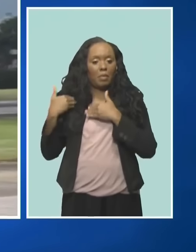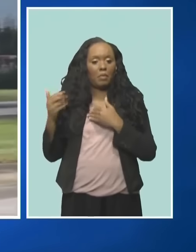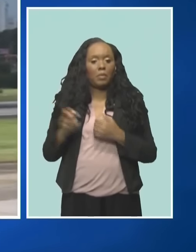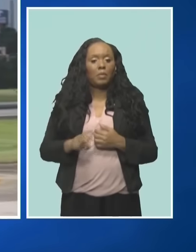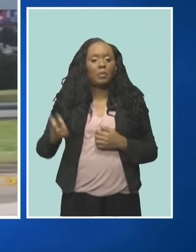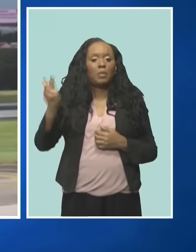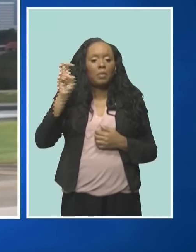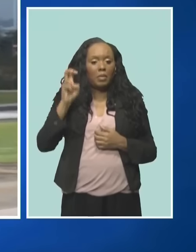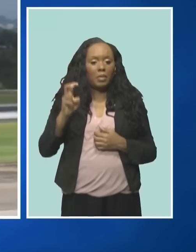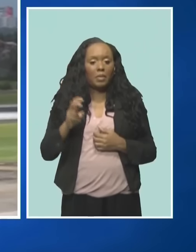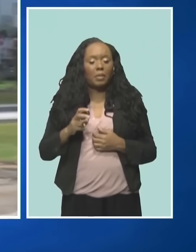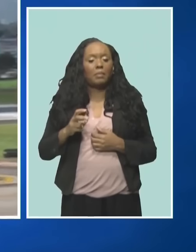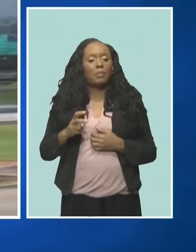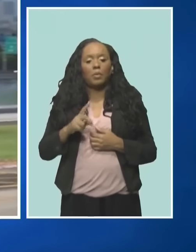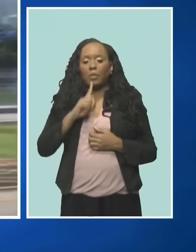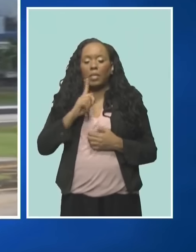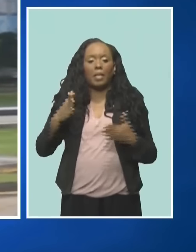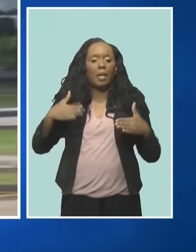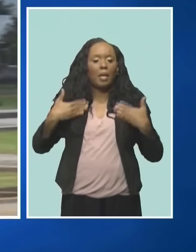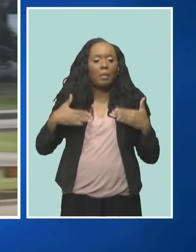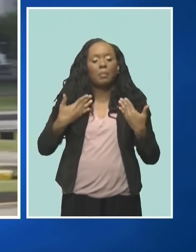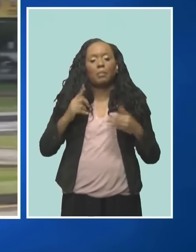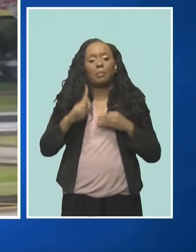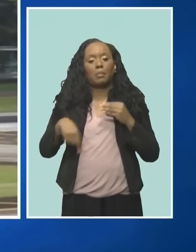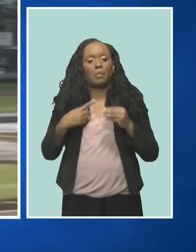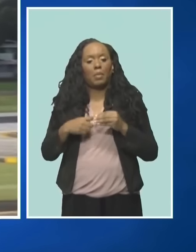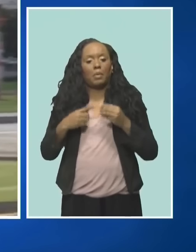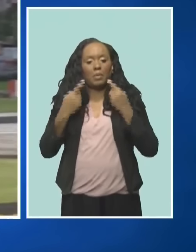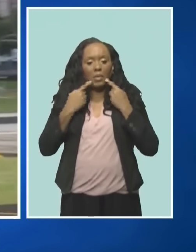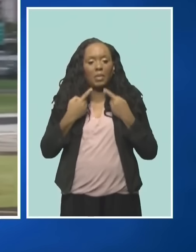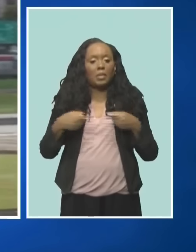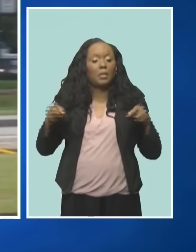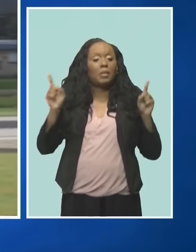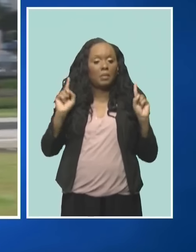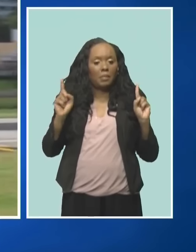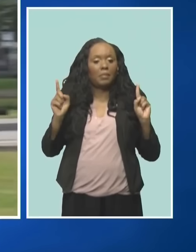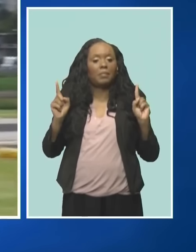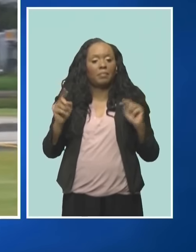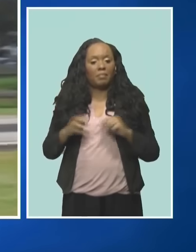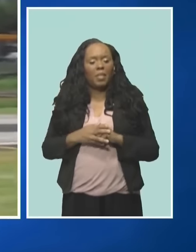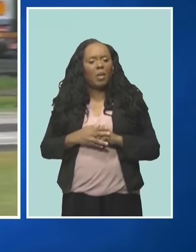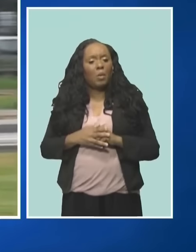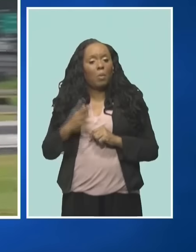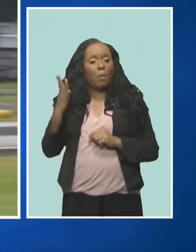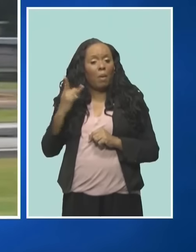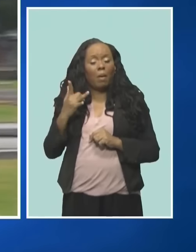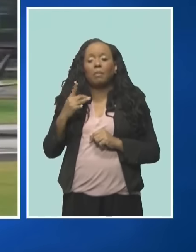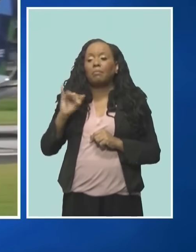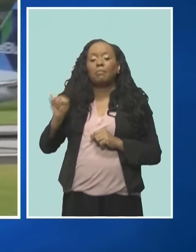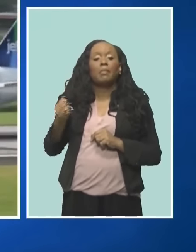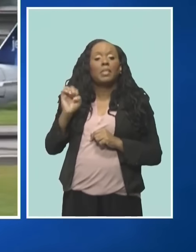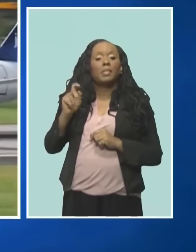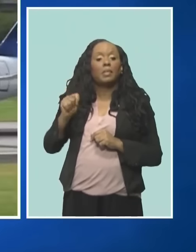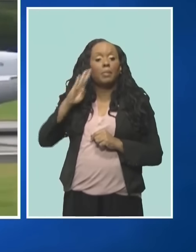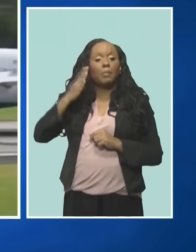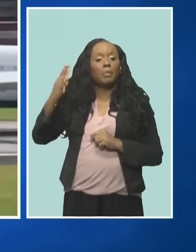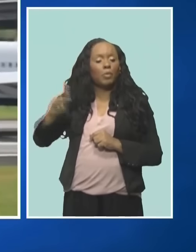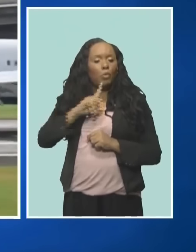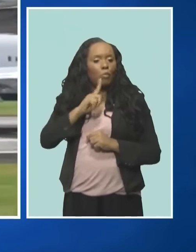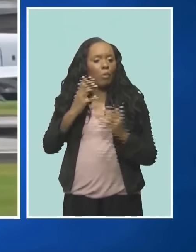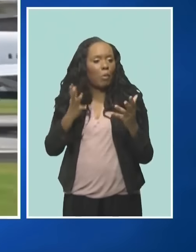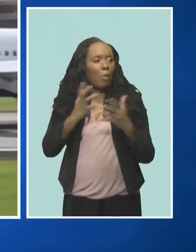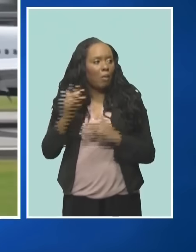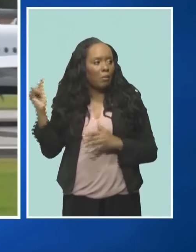of Tourism and International Transport Ian Gooding-Edgell has welcomed that announcement, saying it reflects JetBlue's commitment to